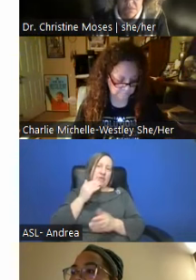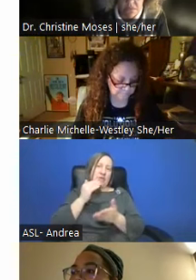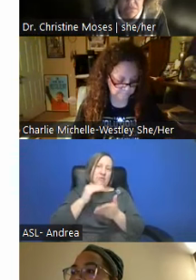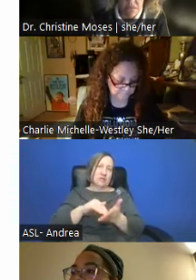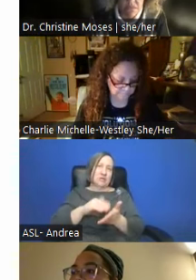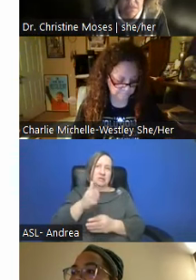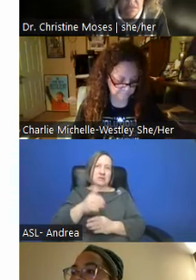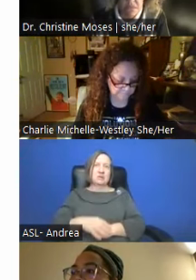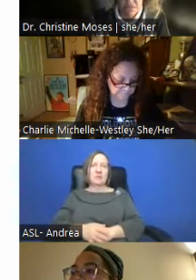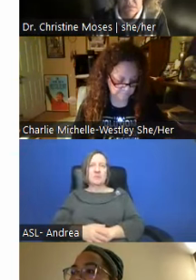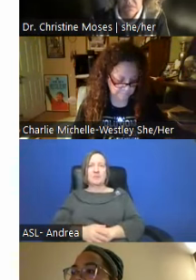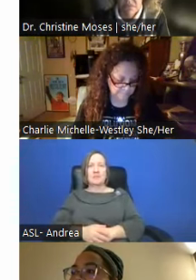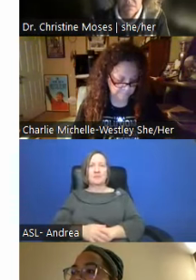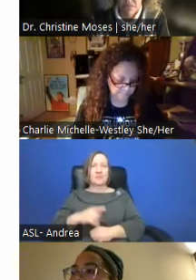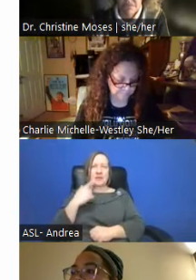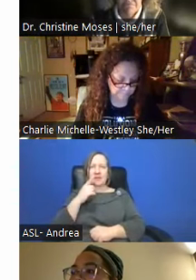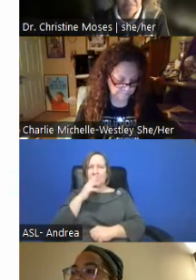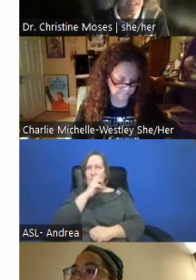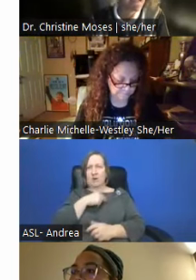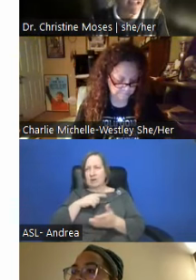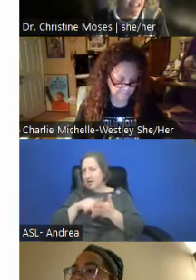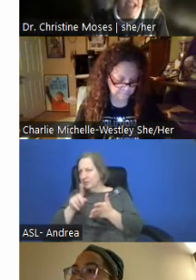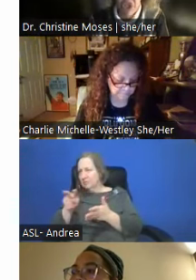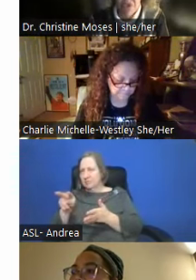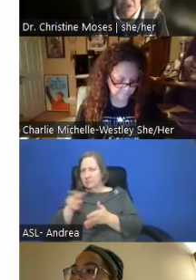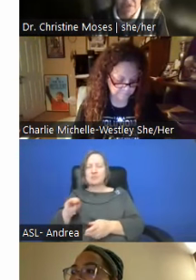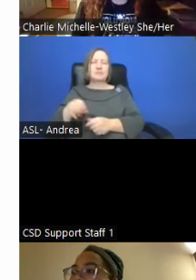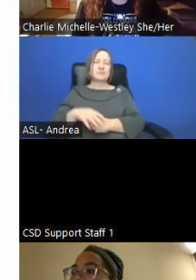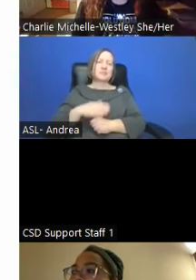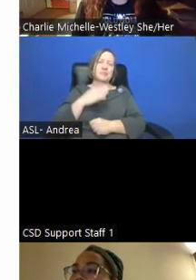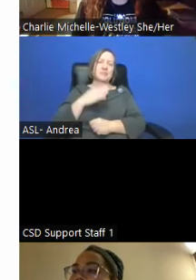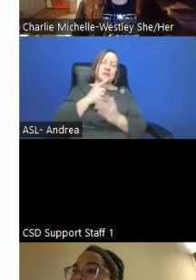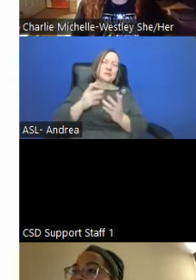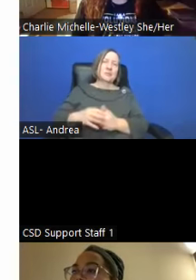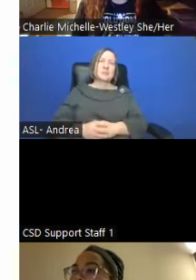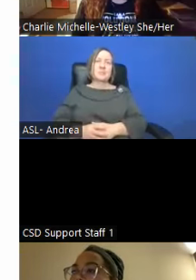there. Just looked weird and I double checked. Thank you so much for that.